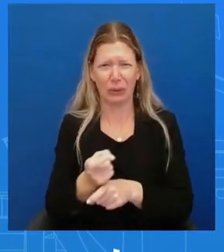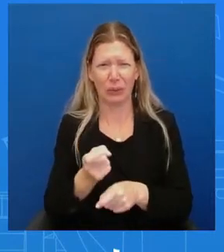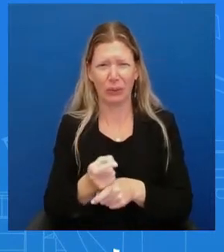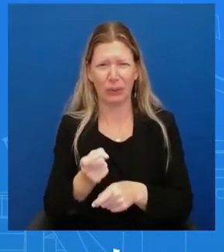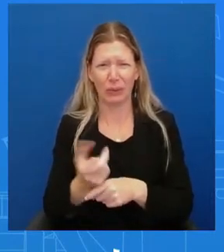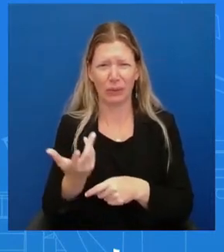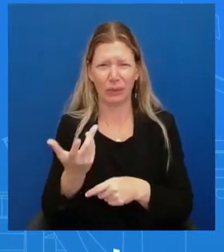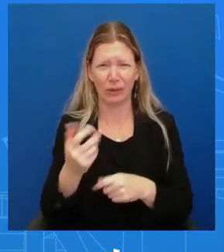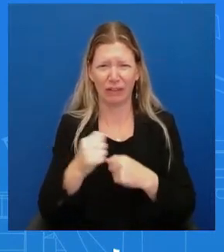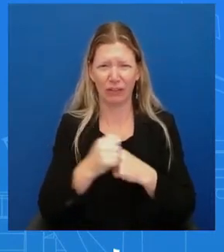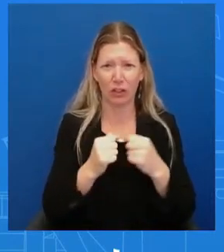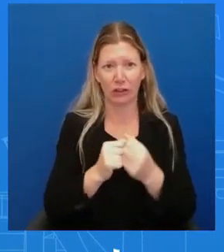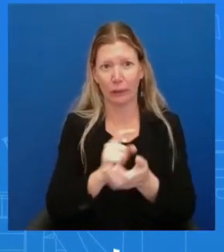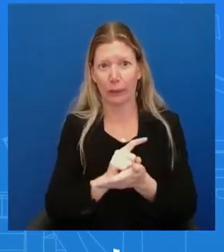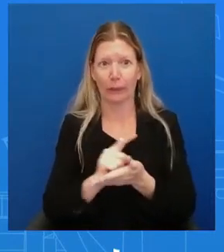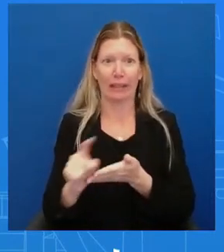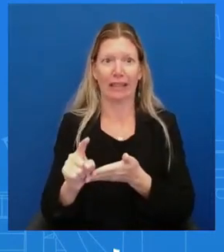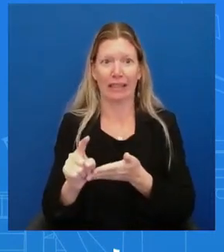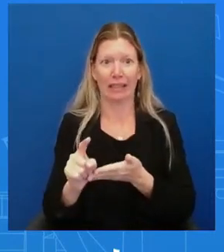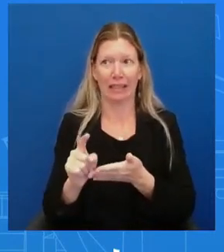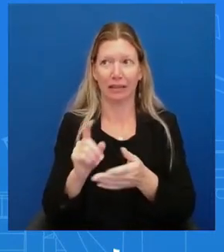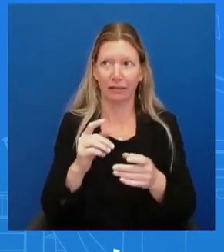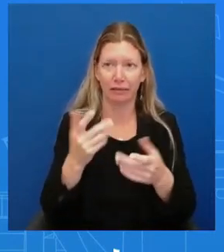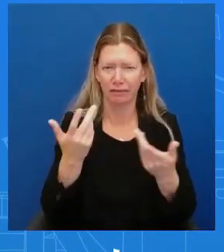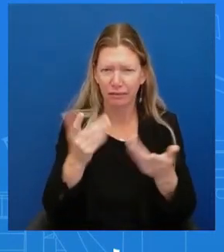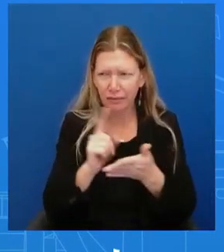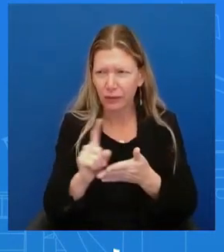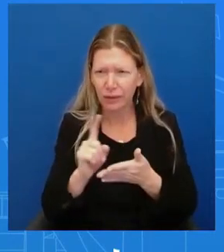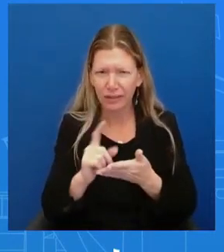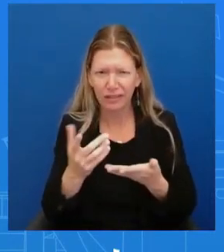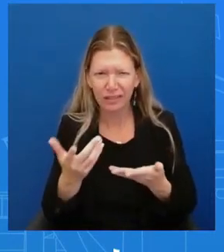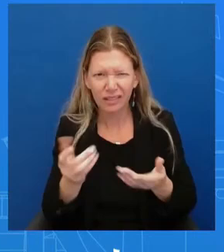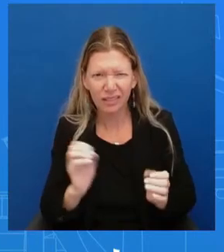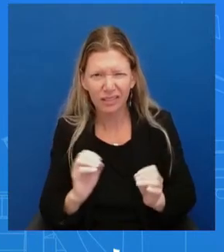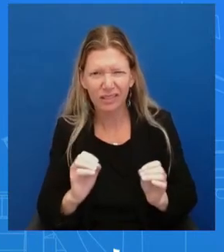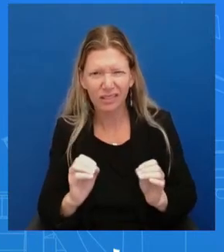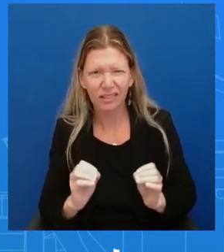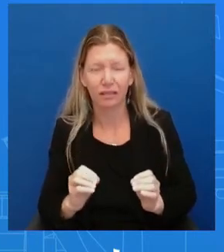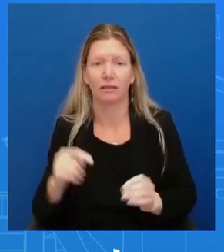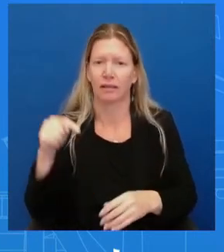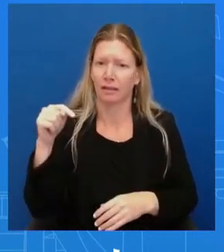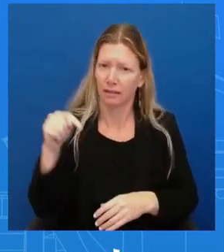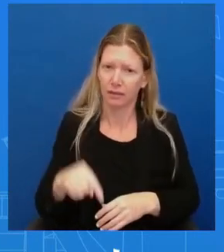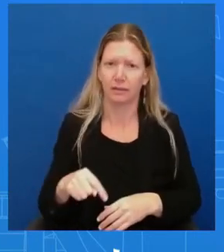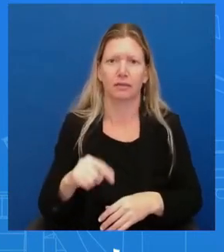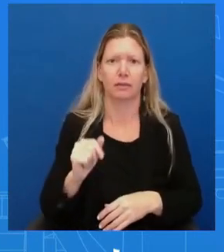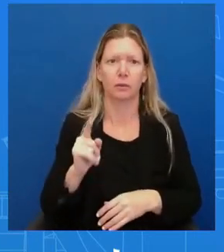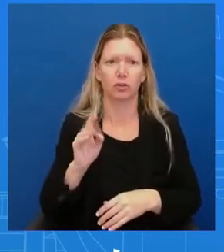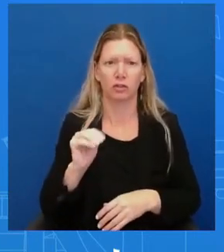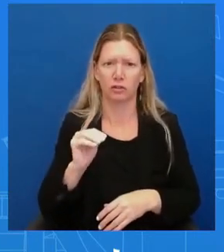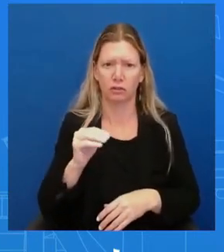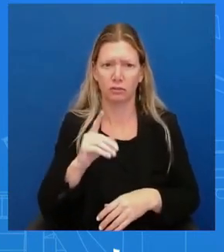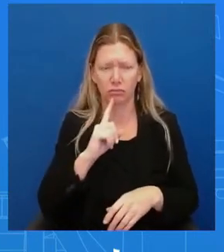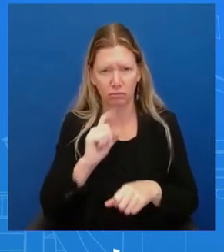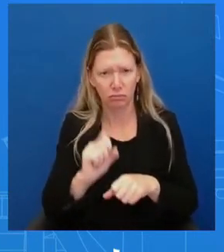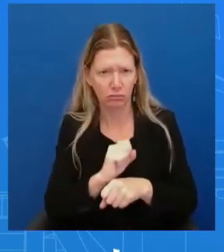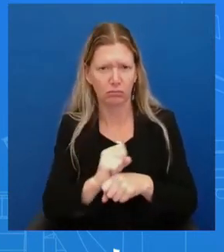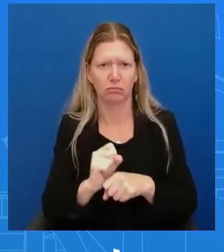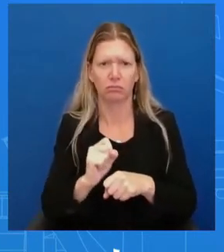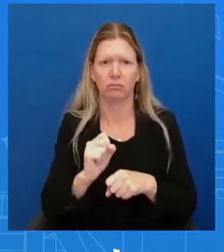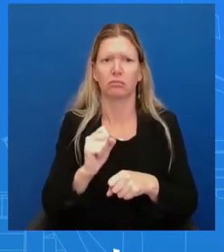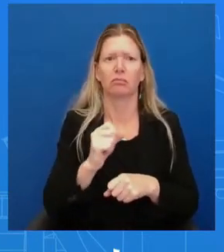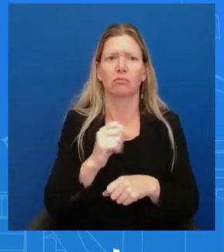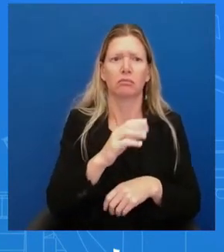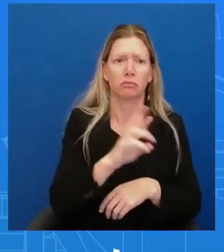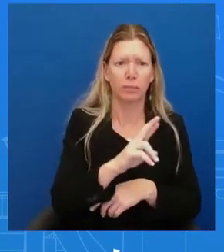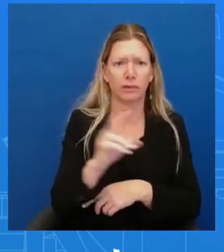administration was able to get a bipartisan infrastructure law done. And so we are proud to have been able to do